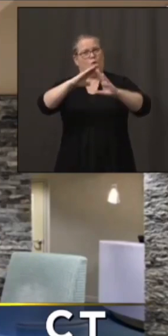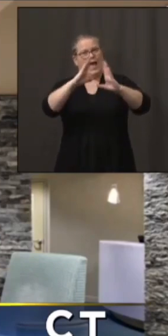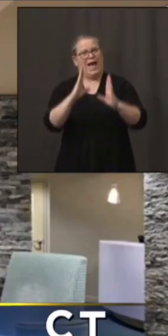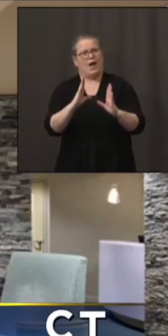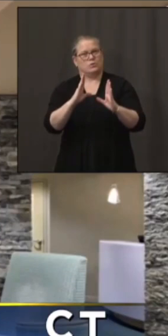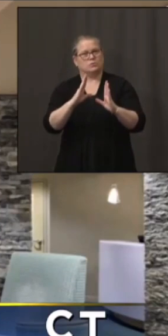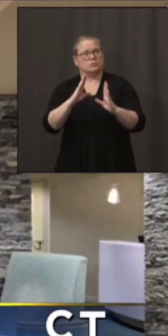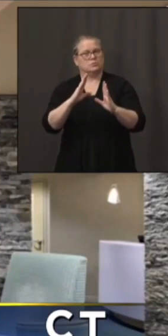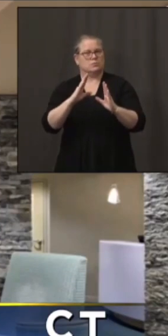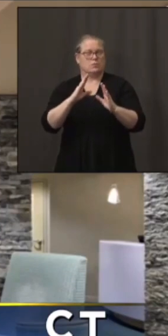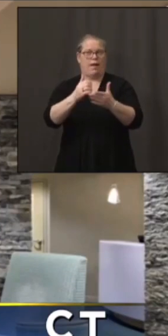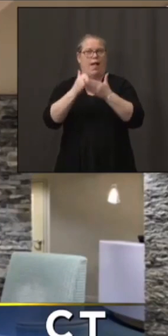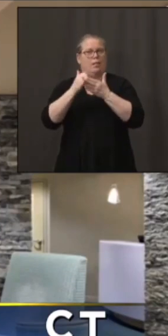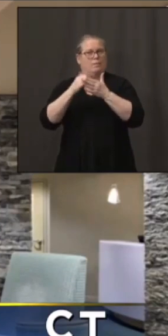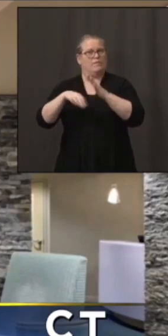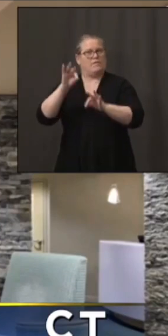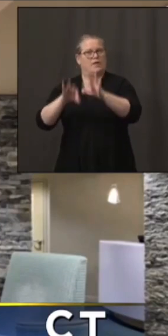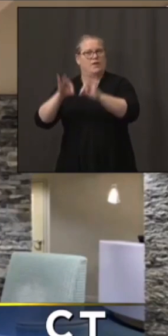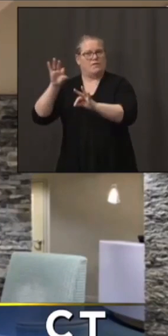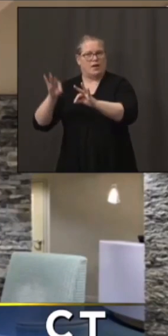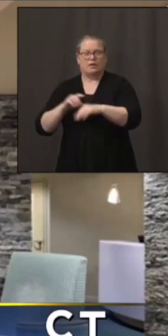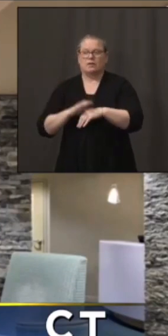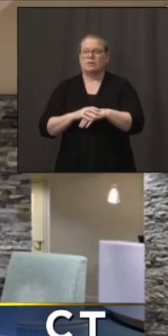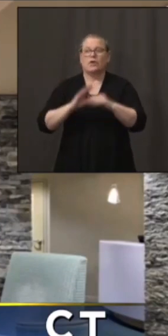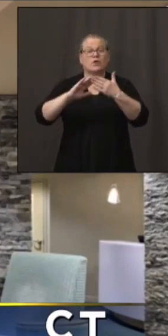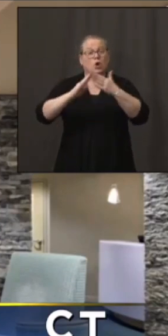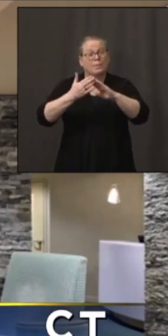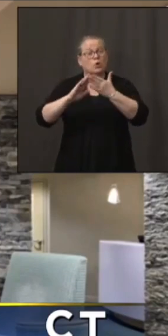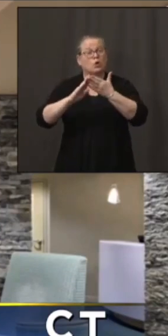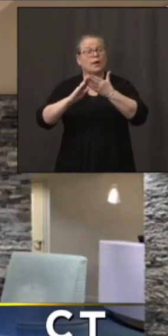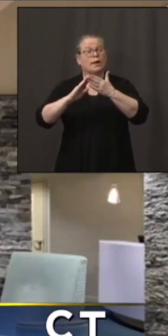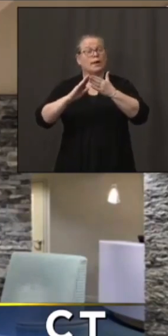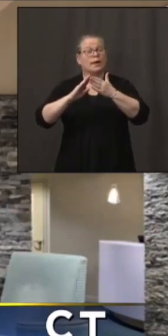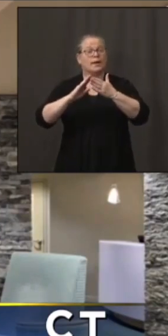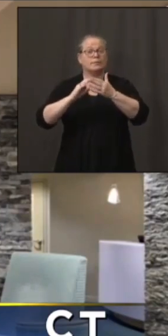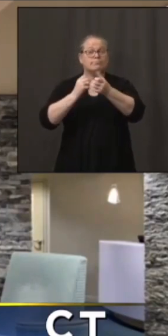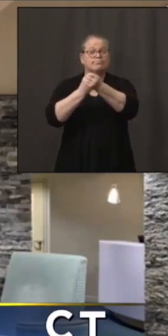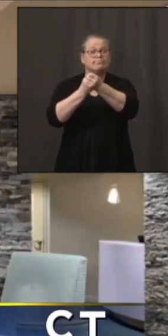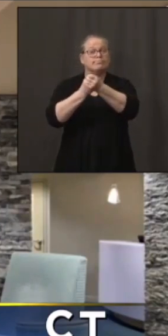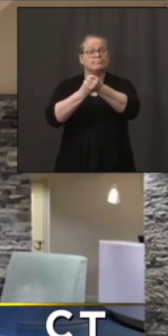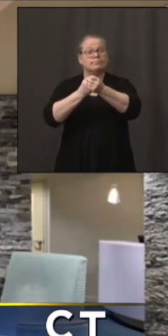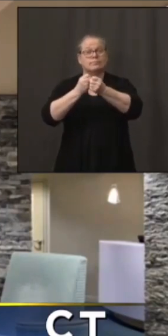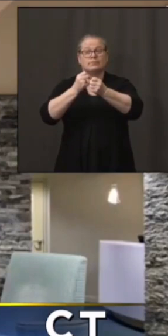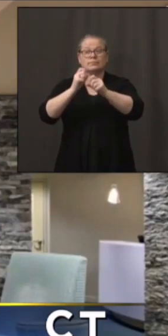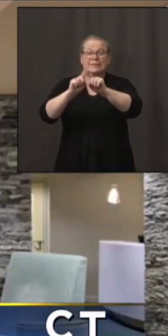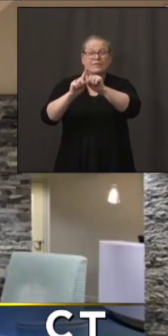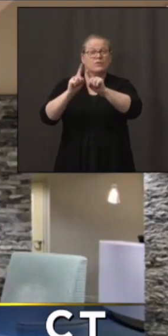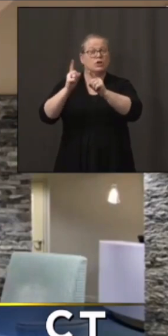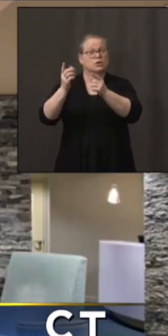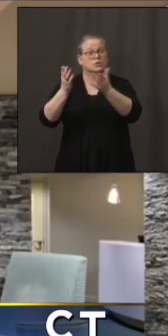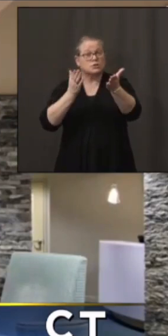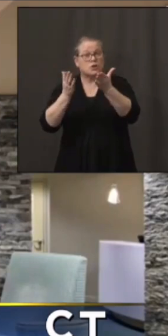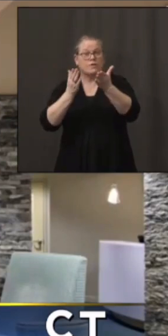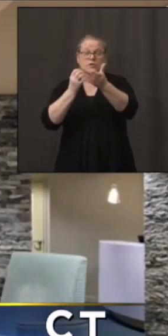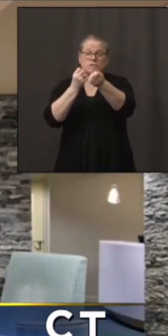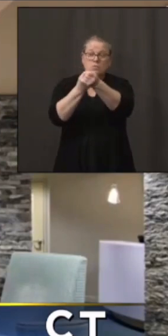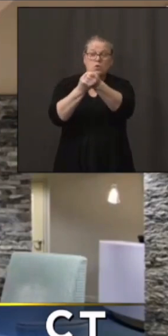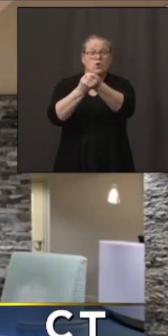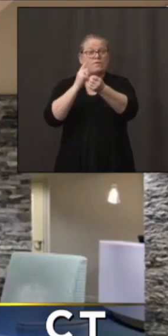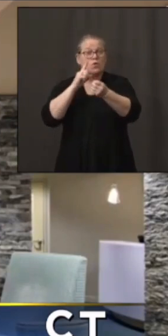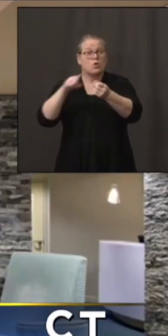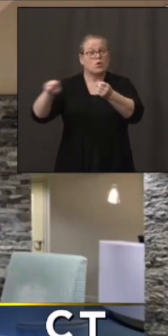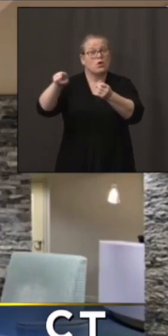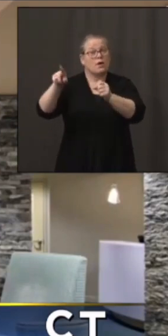the community's anti-poverty agency. They provide a whole array of social service supports to these vulnerable